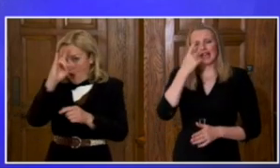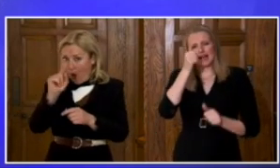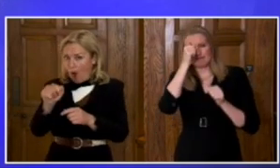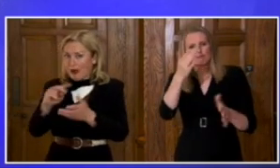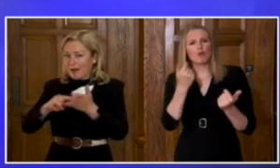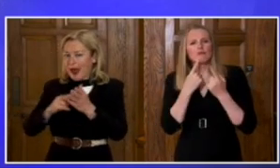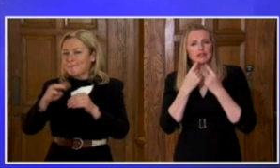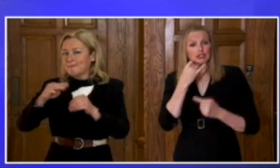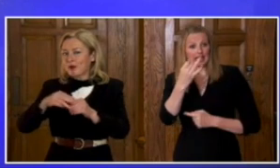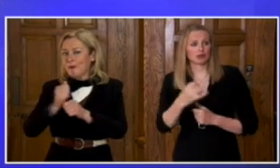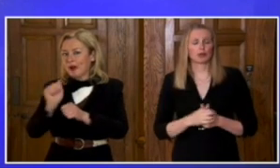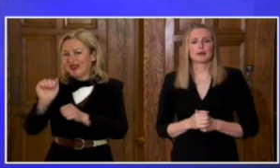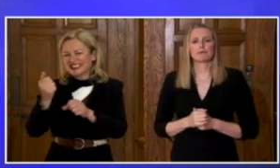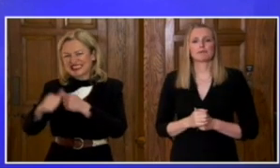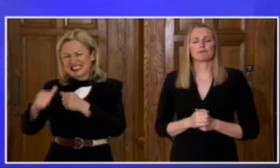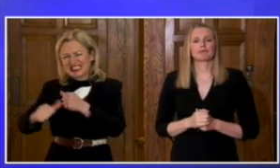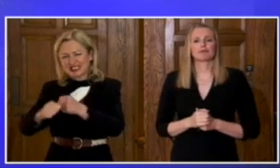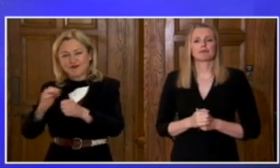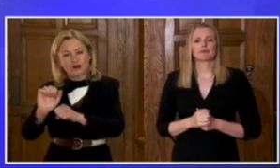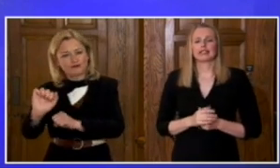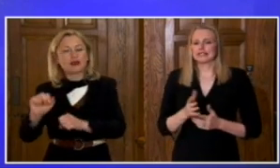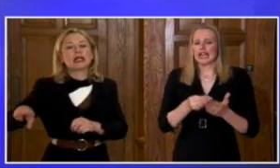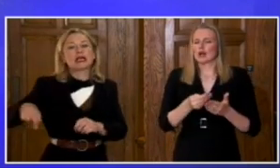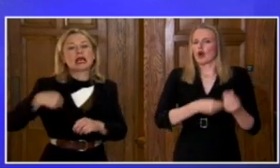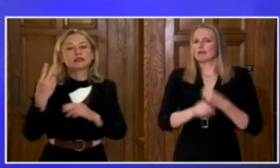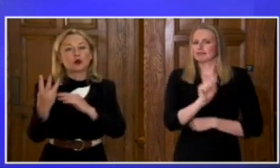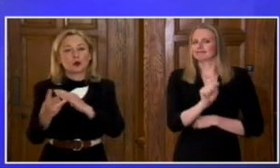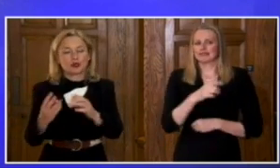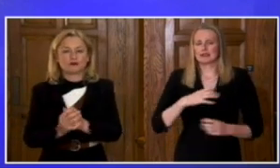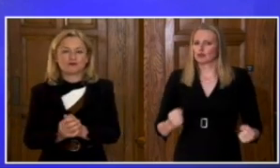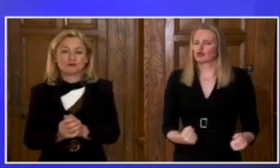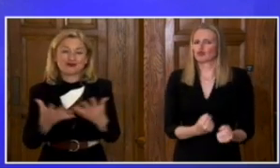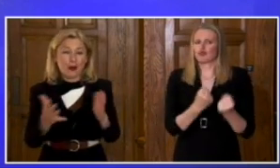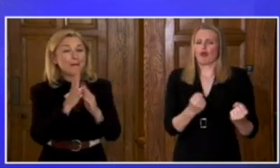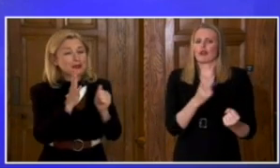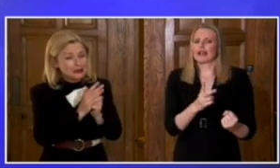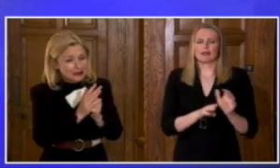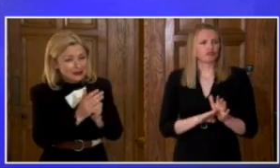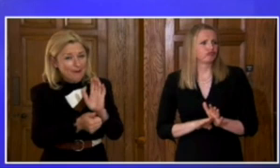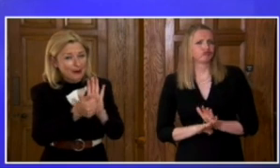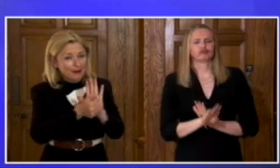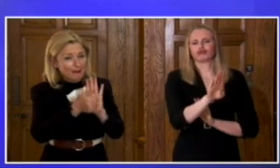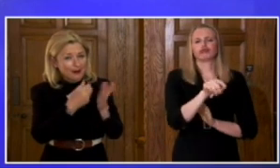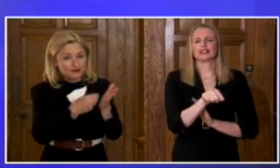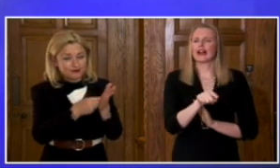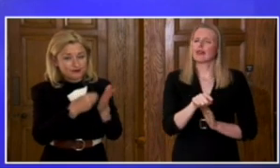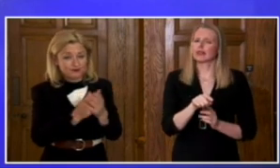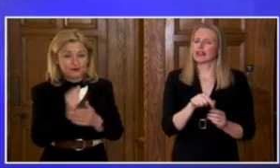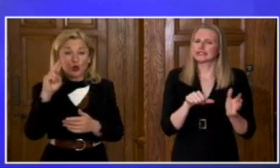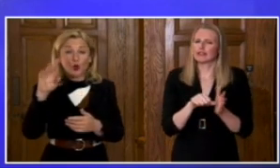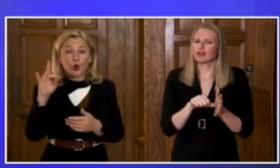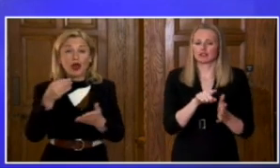that next week. Rebuilding our economy will, of course, be an enormous challenge. The volume of UK retail sales in